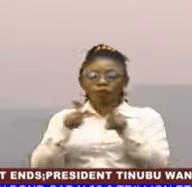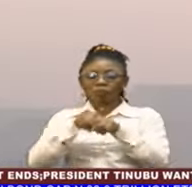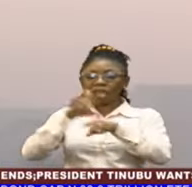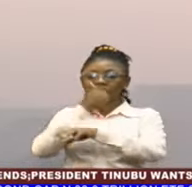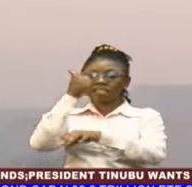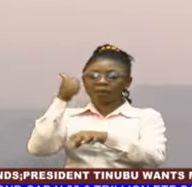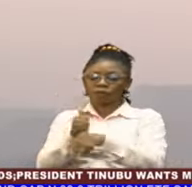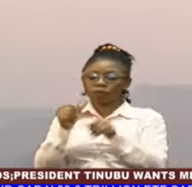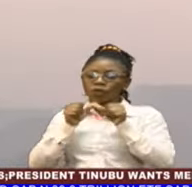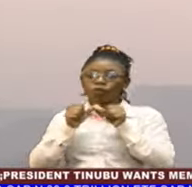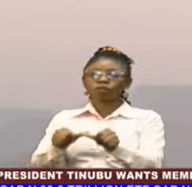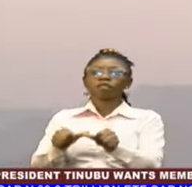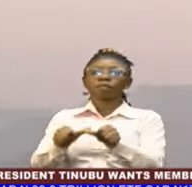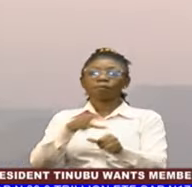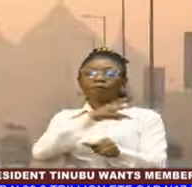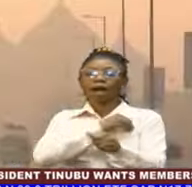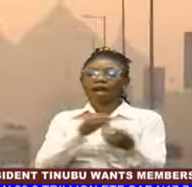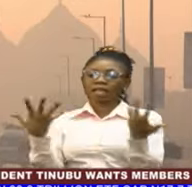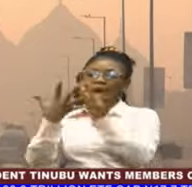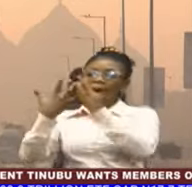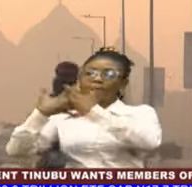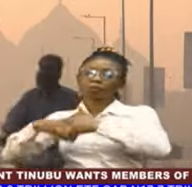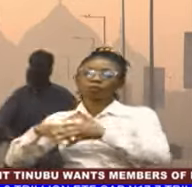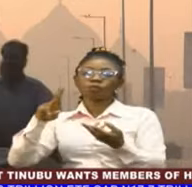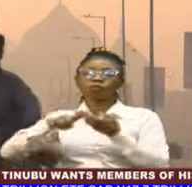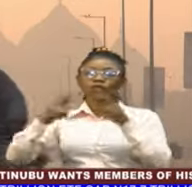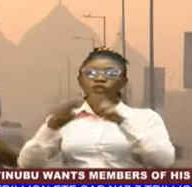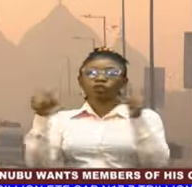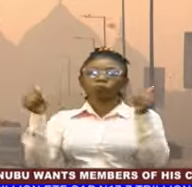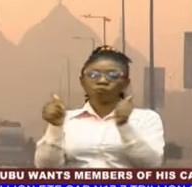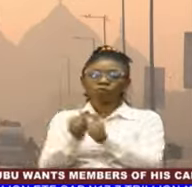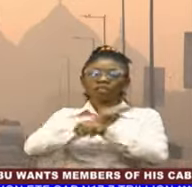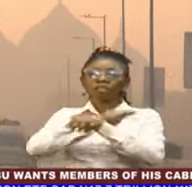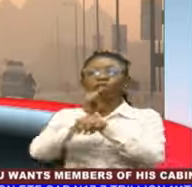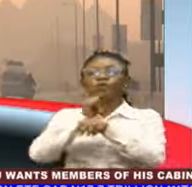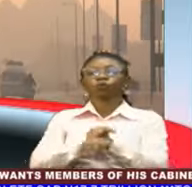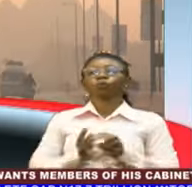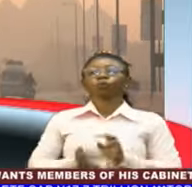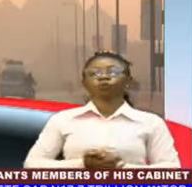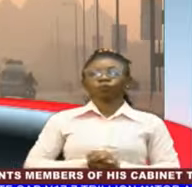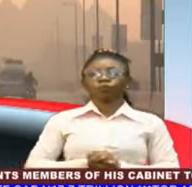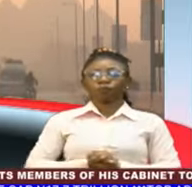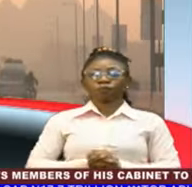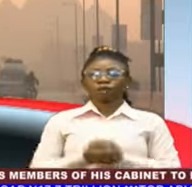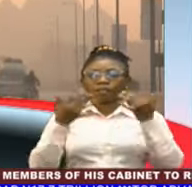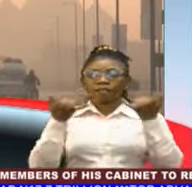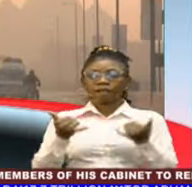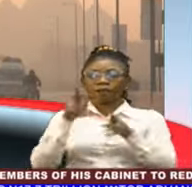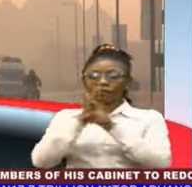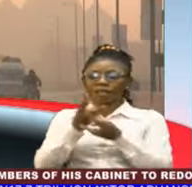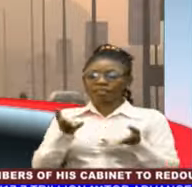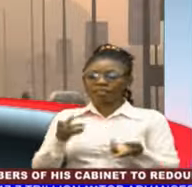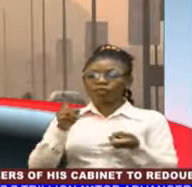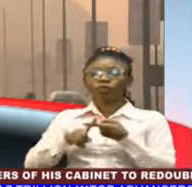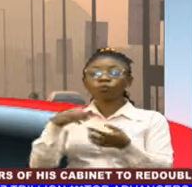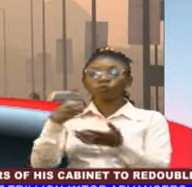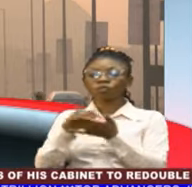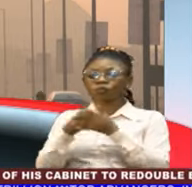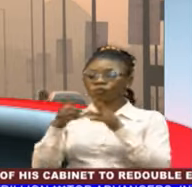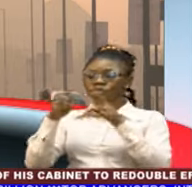a sustainable and harmonious relationship with nature. Now, right here to discuss